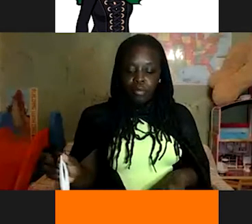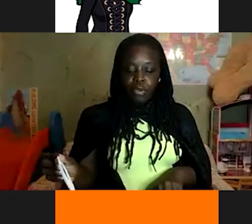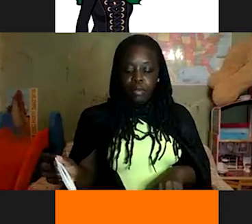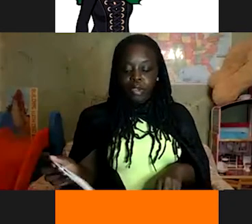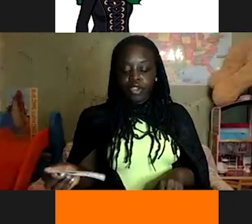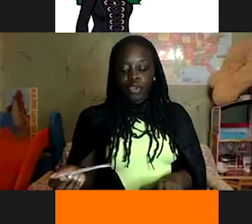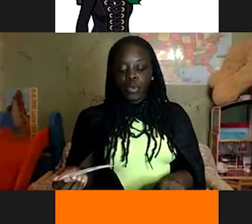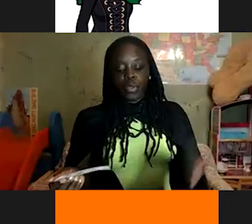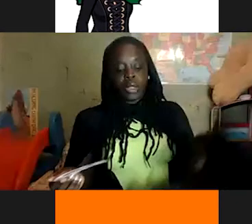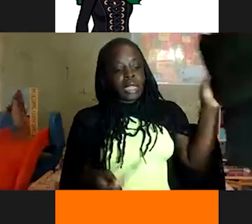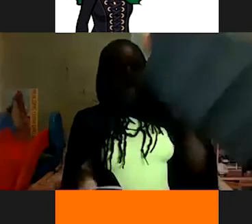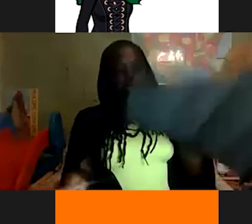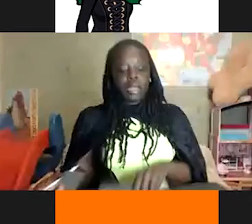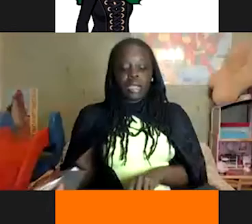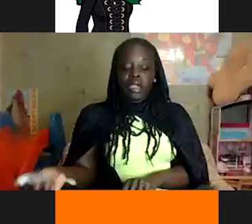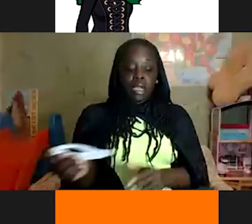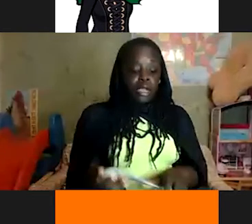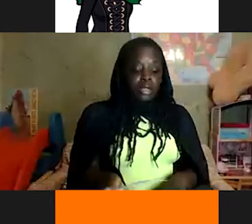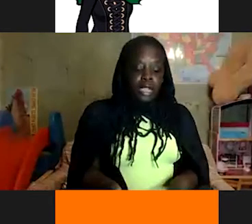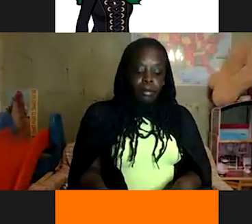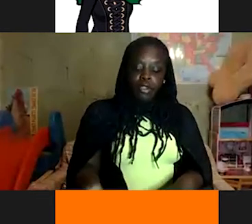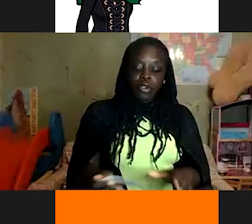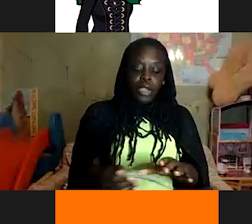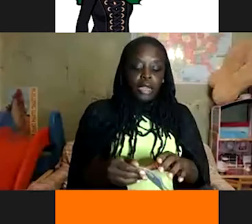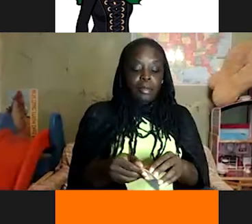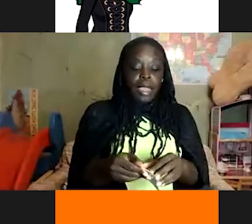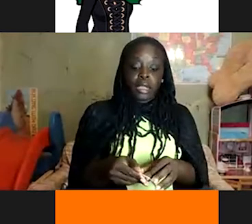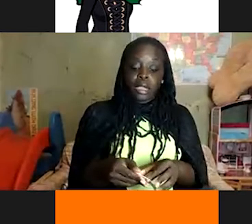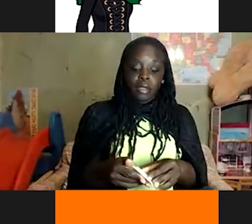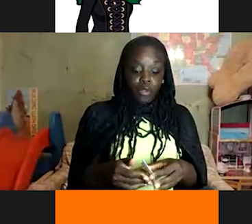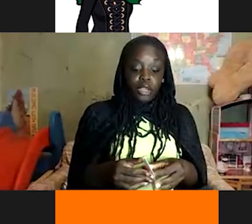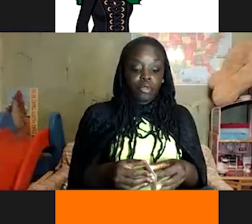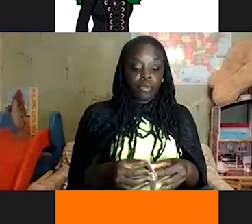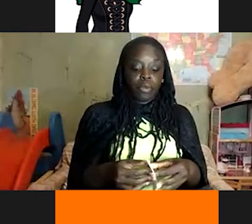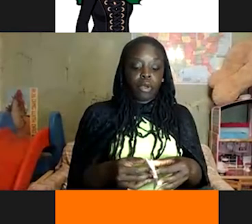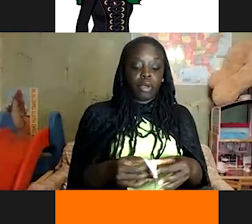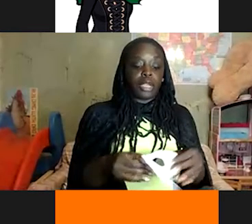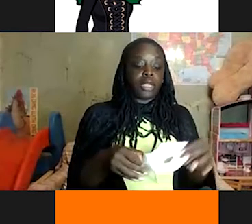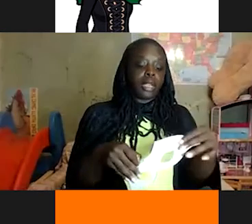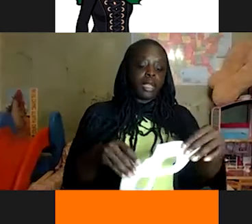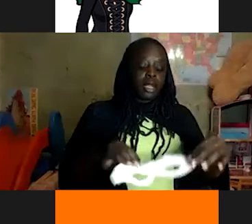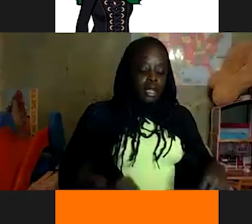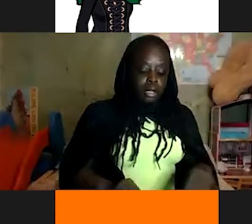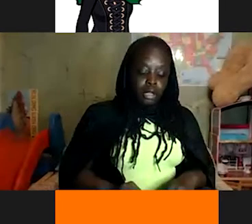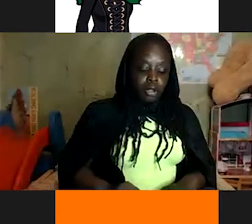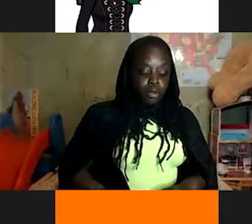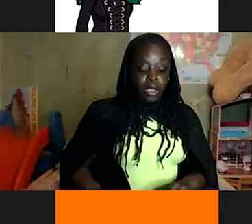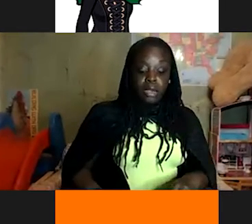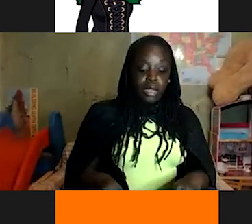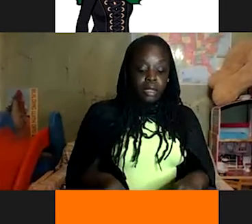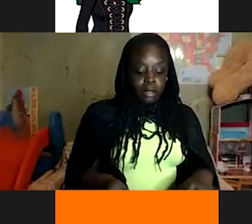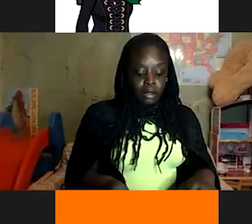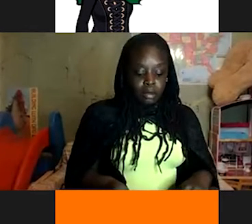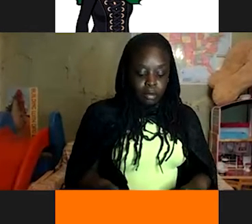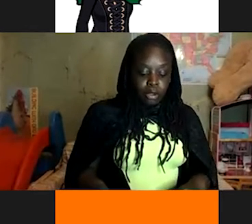But you can pretty much use, like I said, duct tape to create a mask if you need to on, you know,